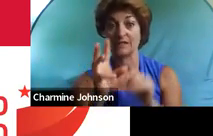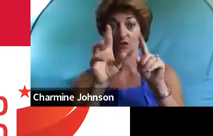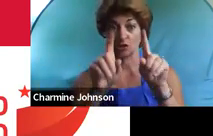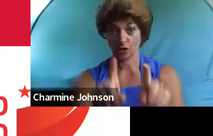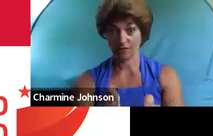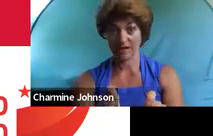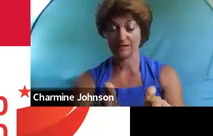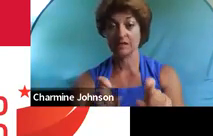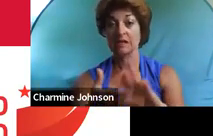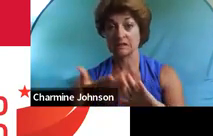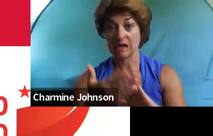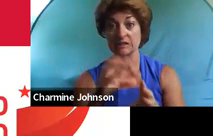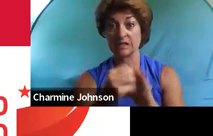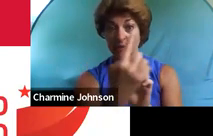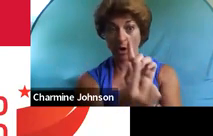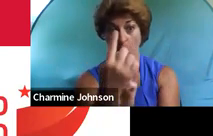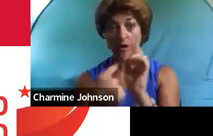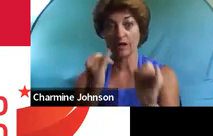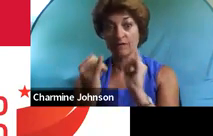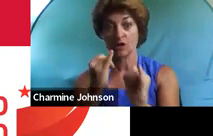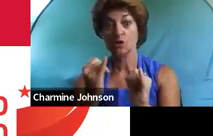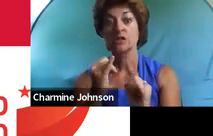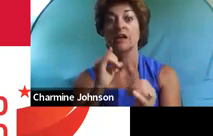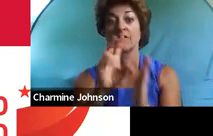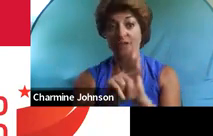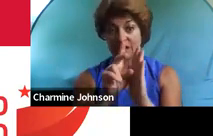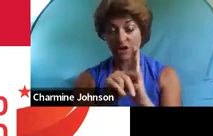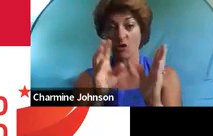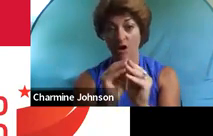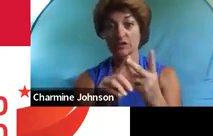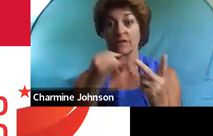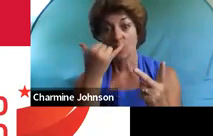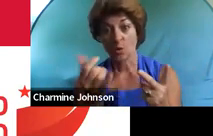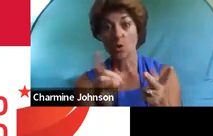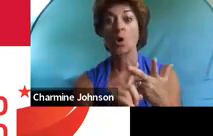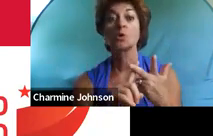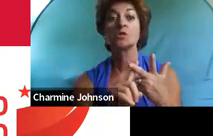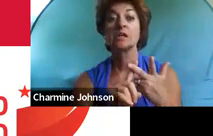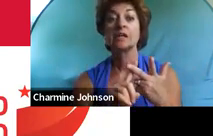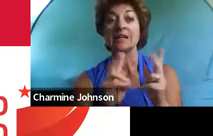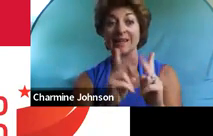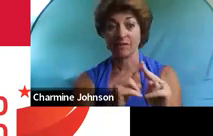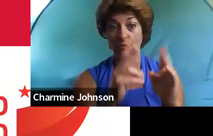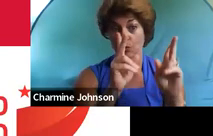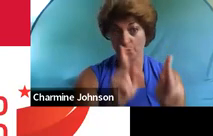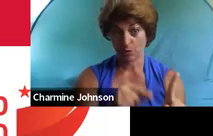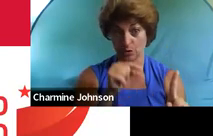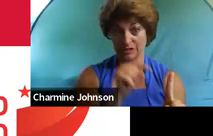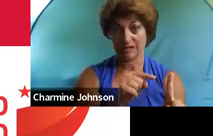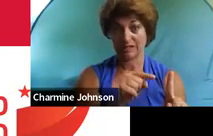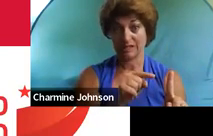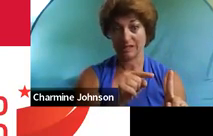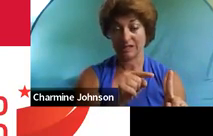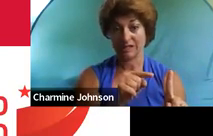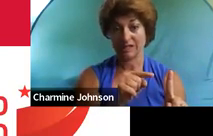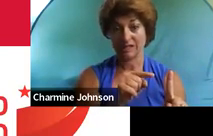surveys conducted in one-to-one interviews, video conference, and telephone, either with the person, their